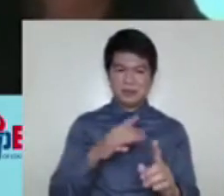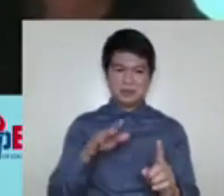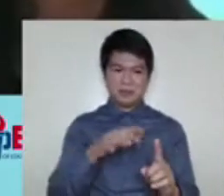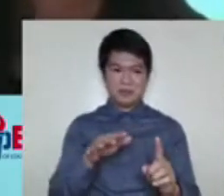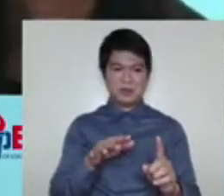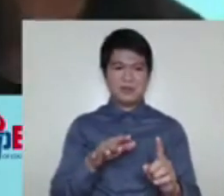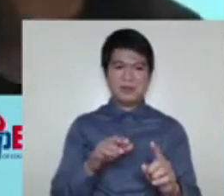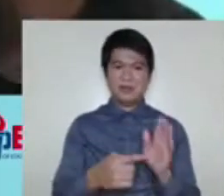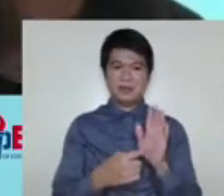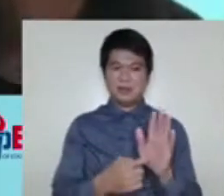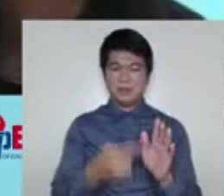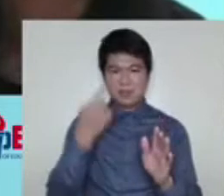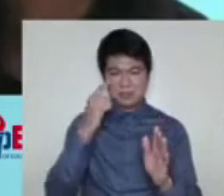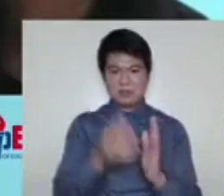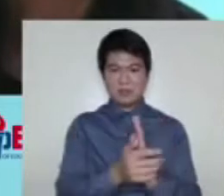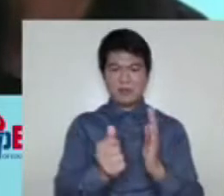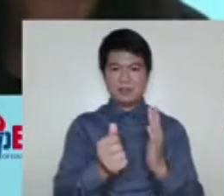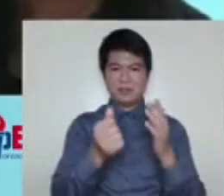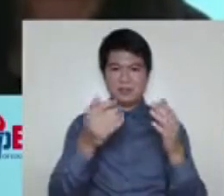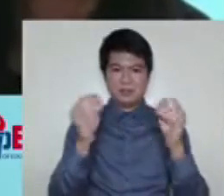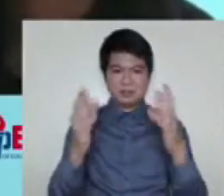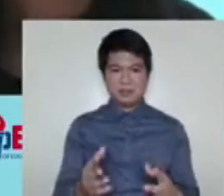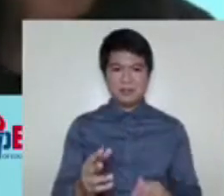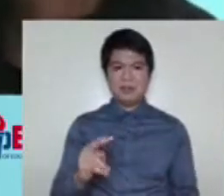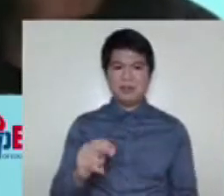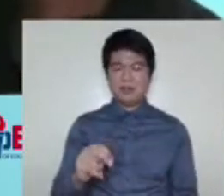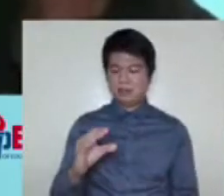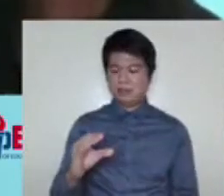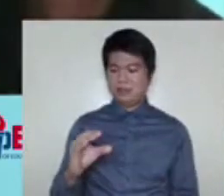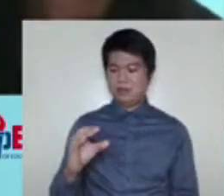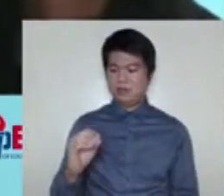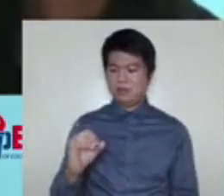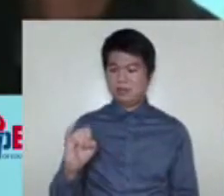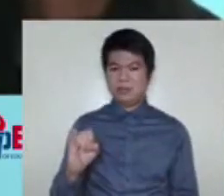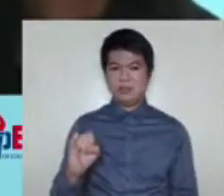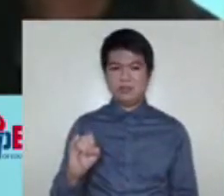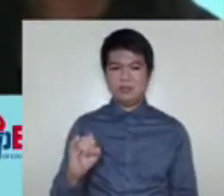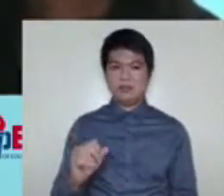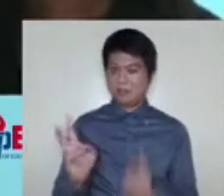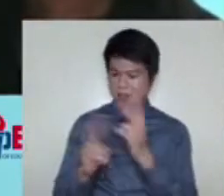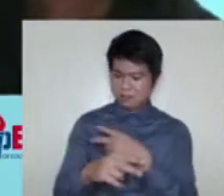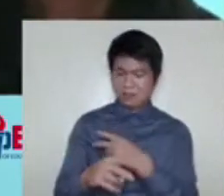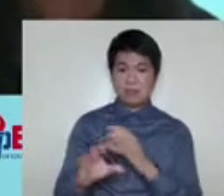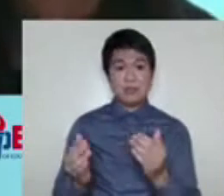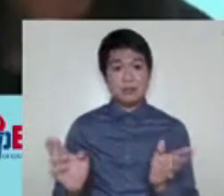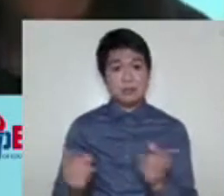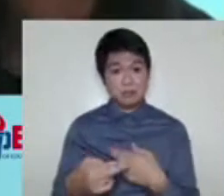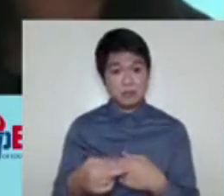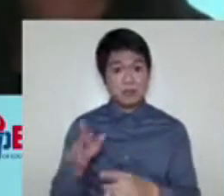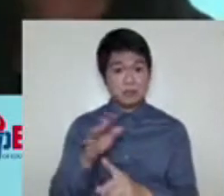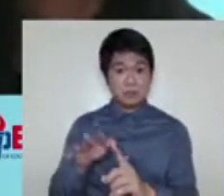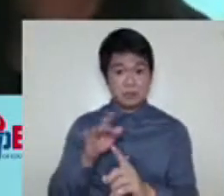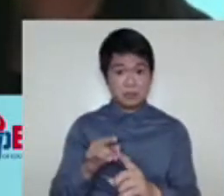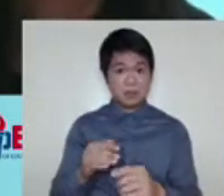to the NCOIs or the non-classroom observable indicators. Again, before moving